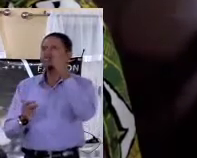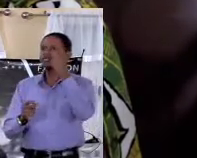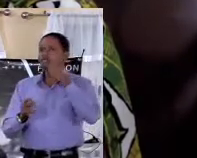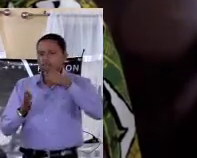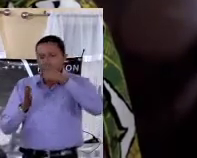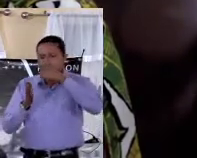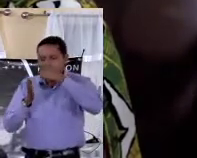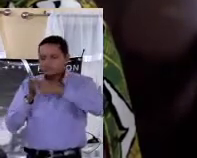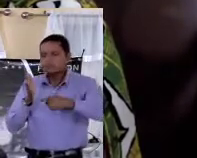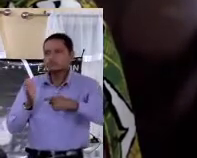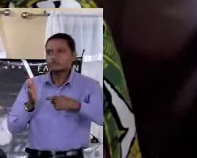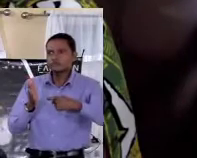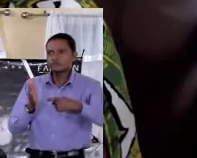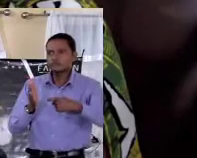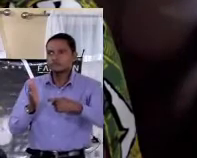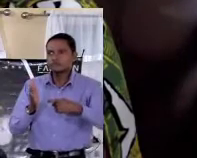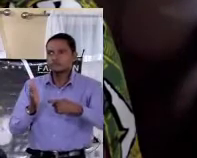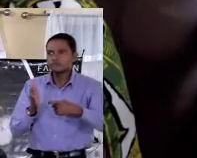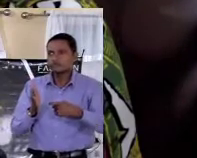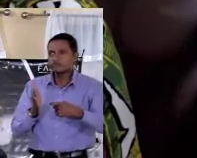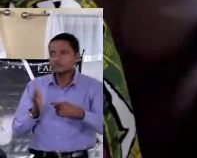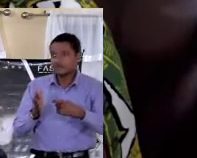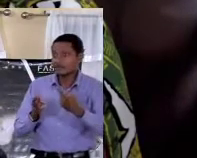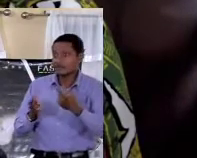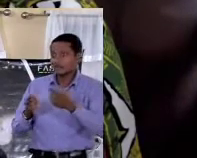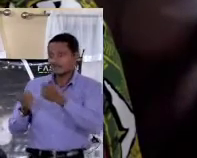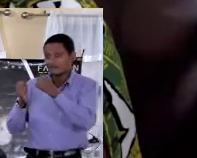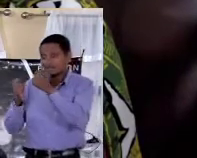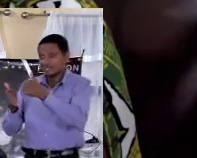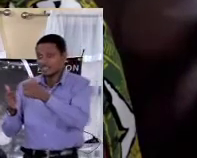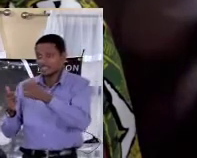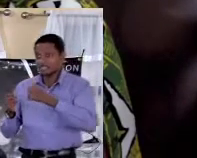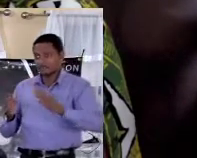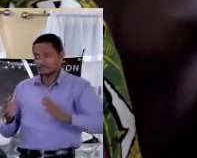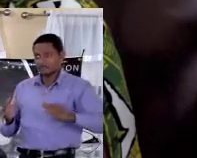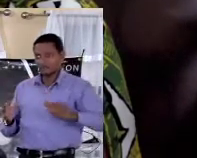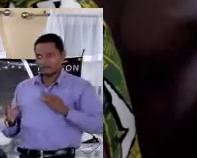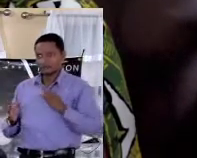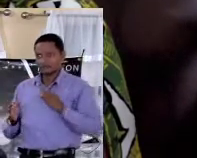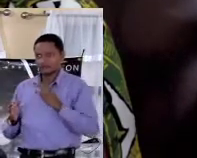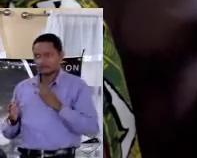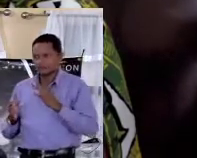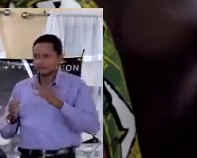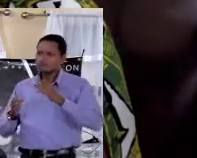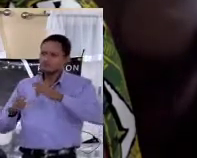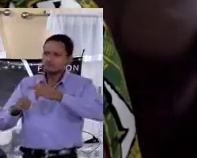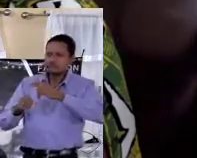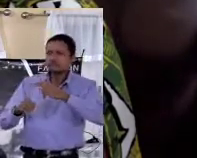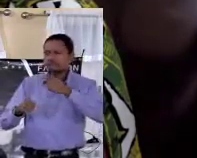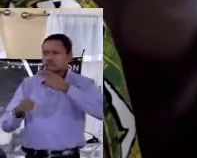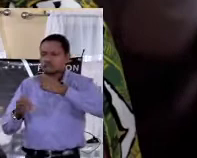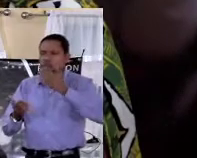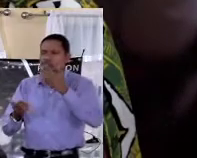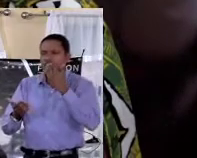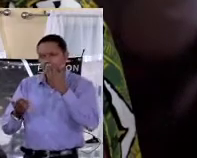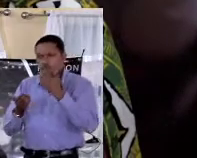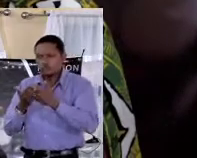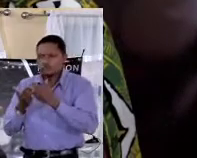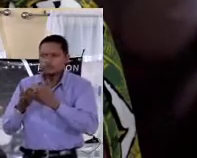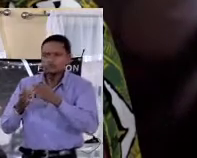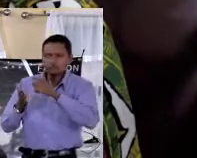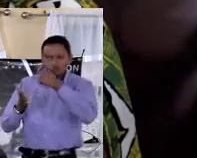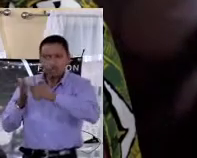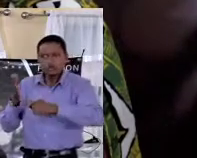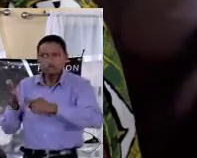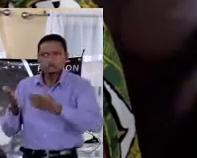your product, not just the cost. Fast fashion usually fits into a moderate to budget price point. And so the setup and